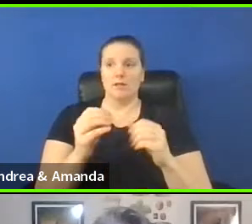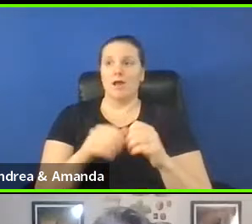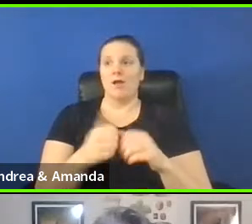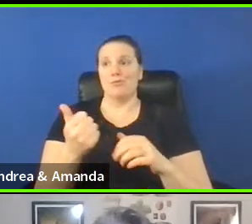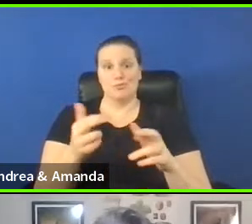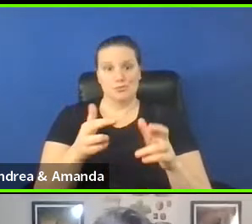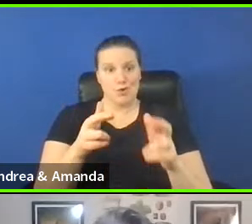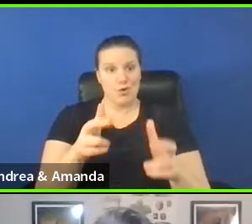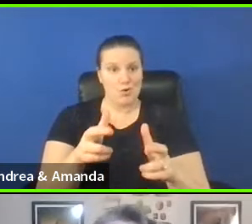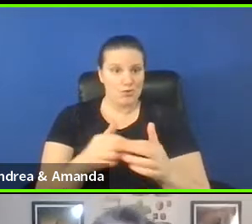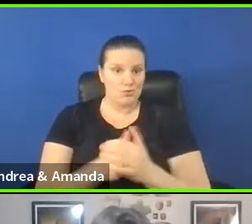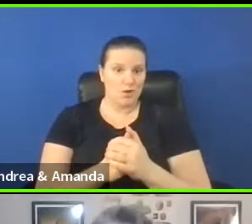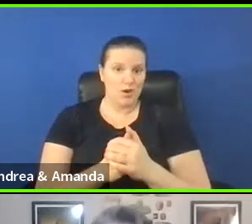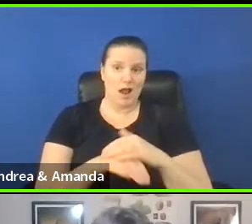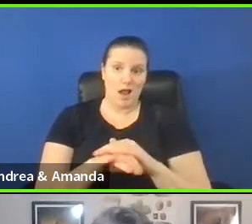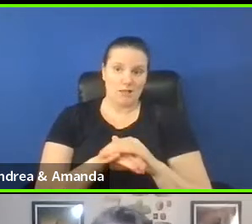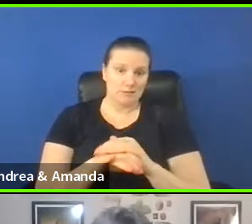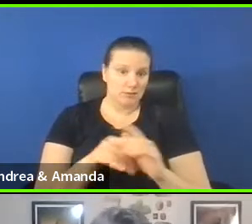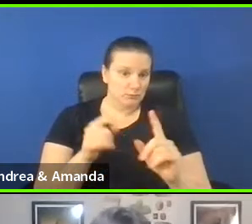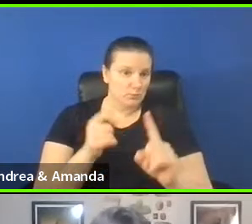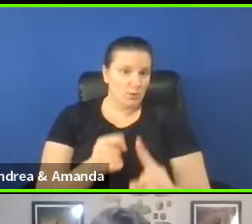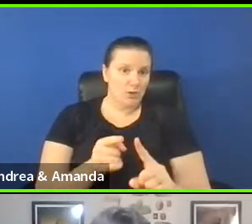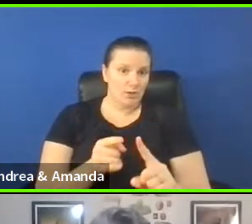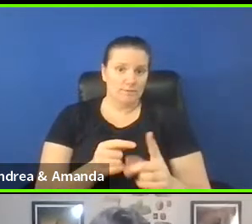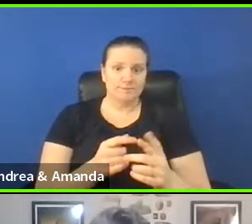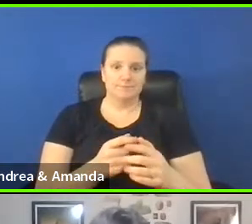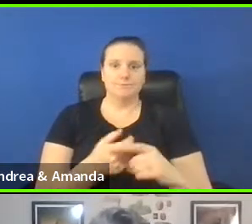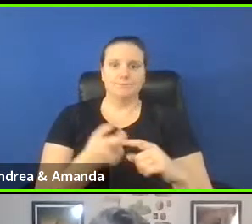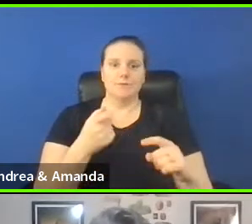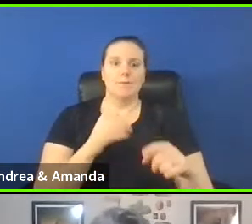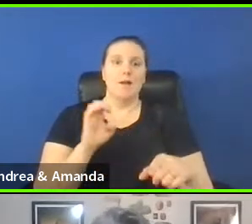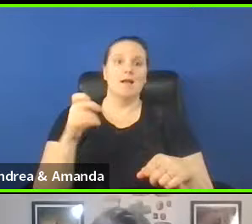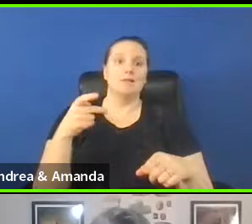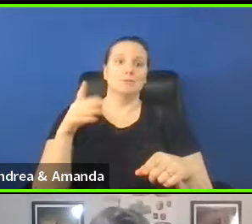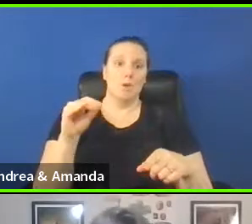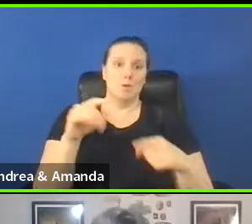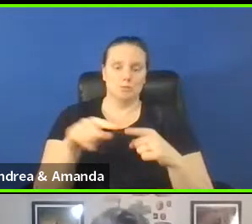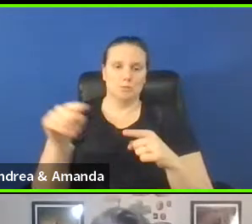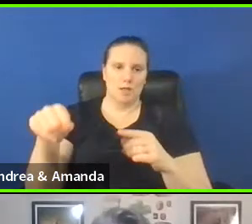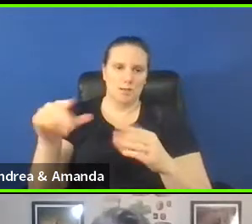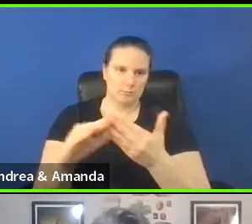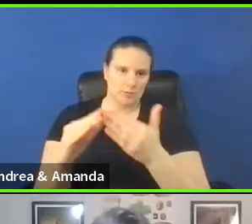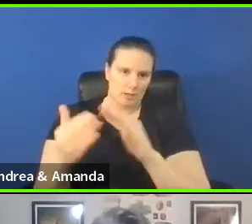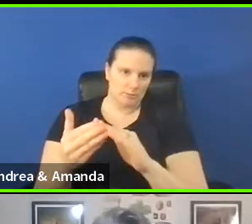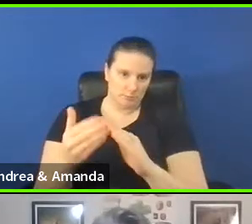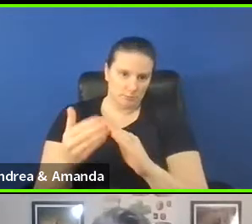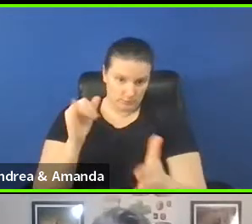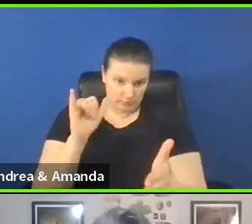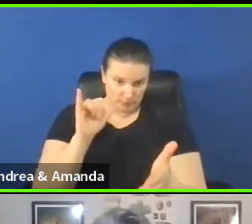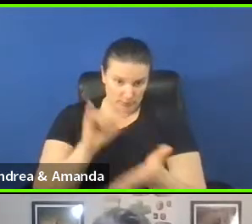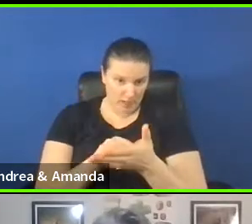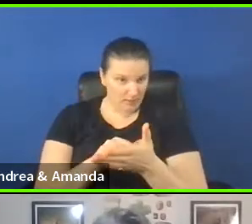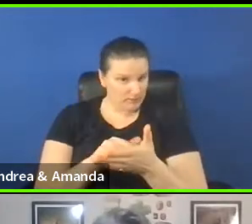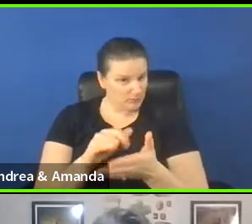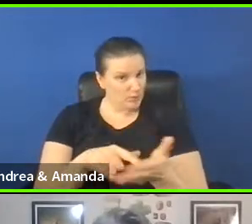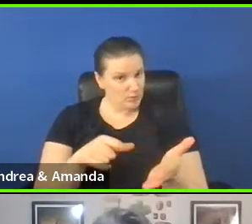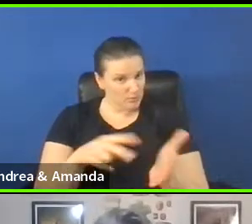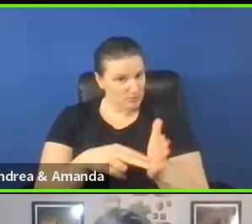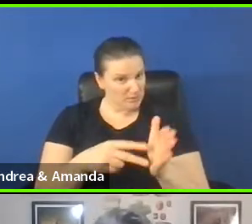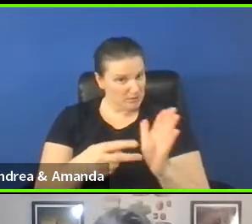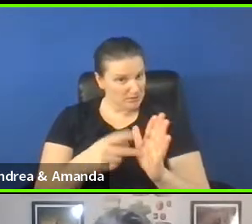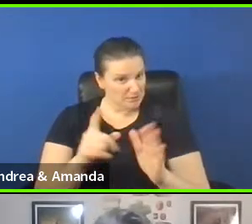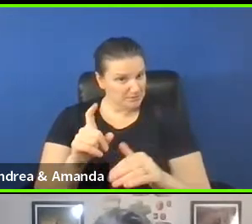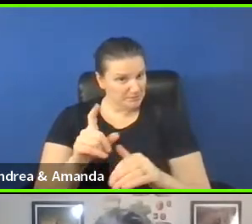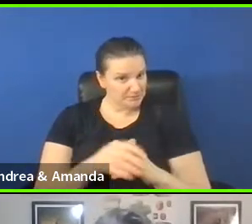or access point from, let's say, Expo Center to downtown. Is that kind of what you were saying? And